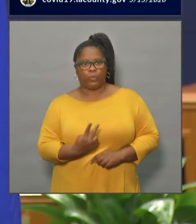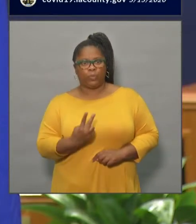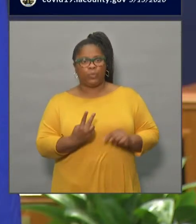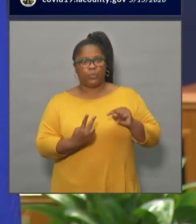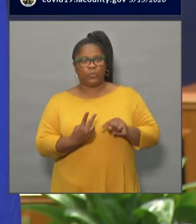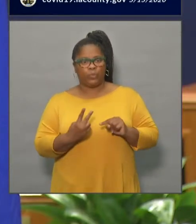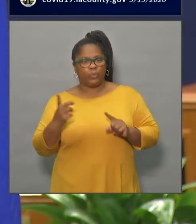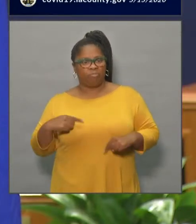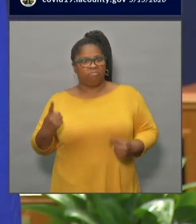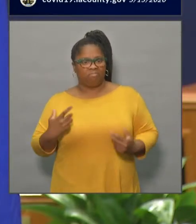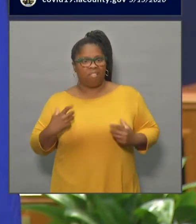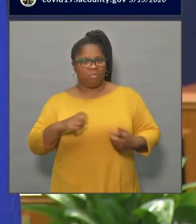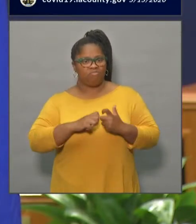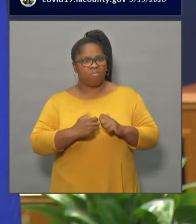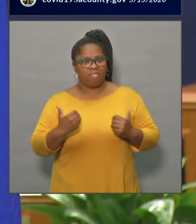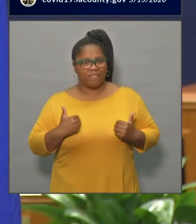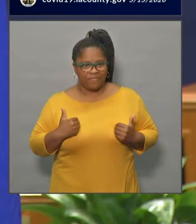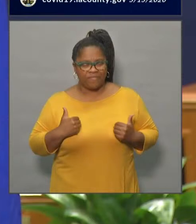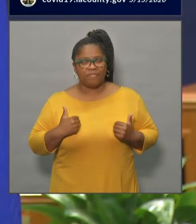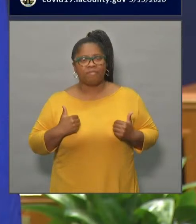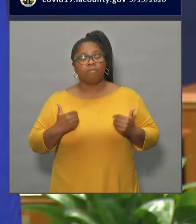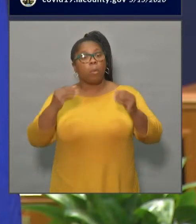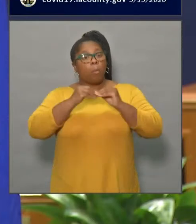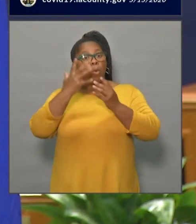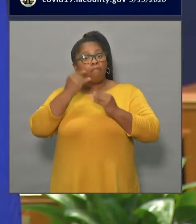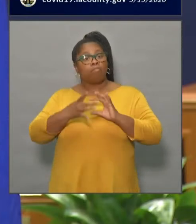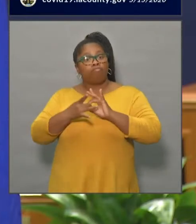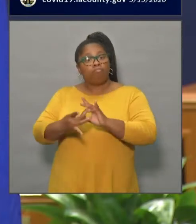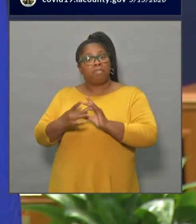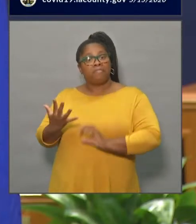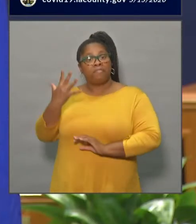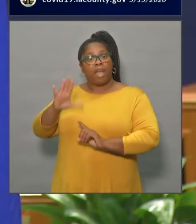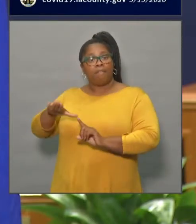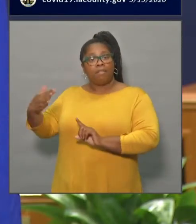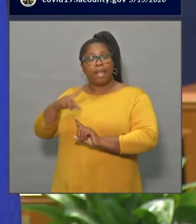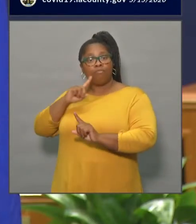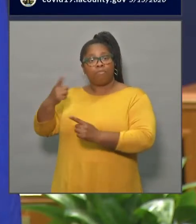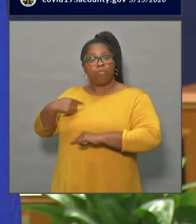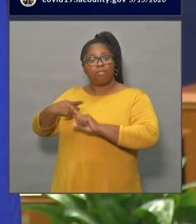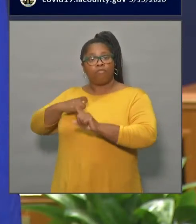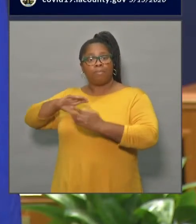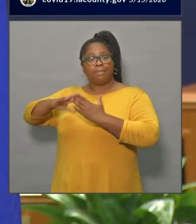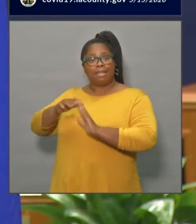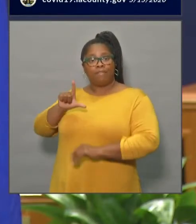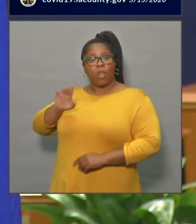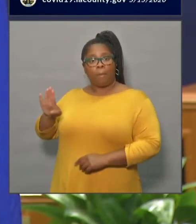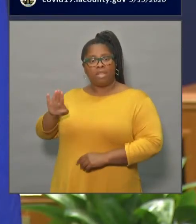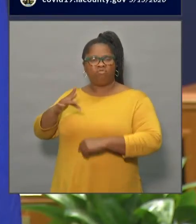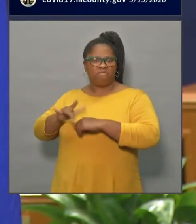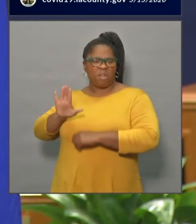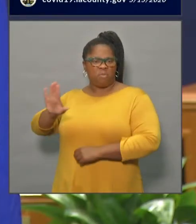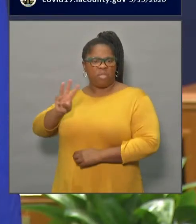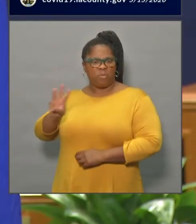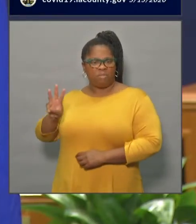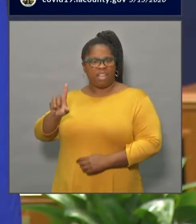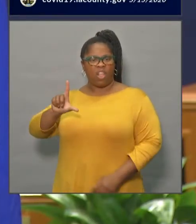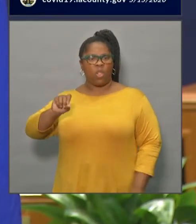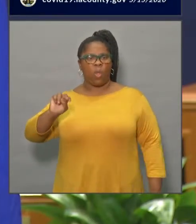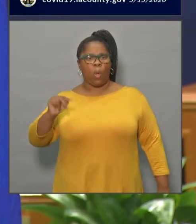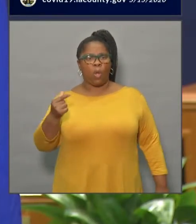underlying health conditions. Information on the 5 deaths reported by the City of Long Beach is available at